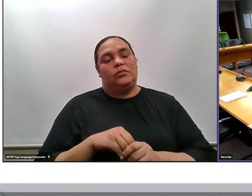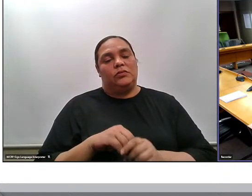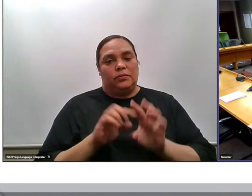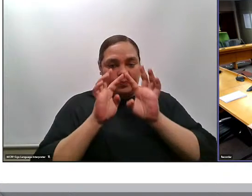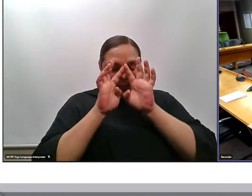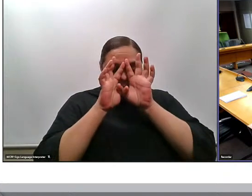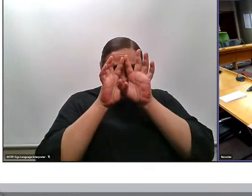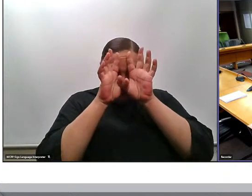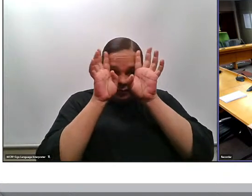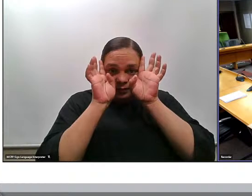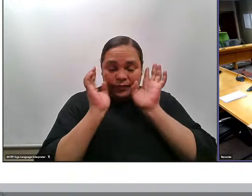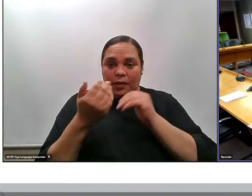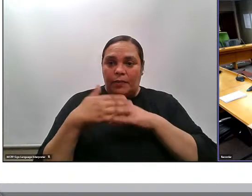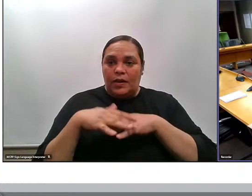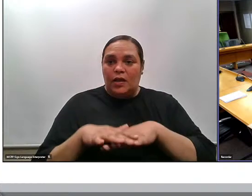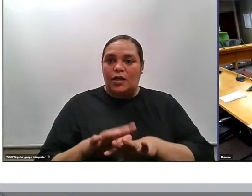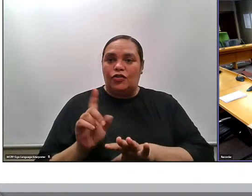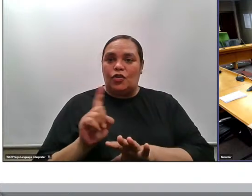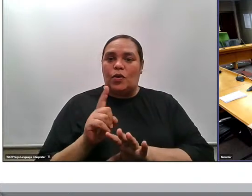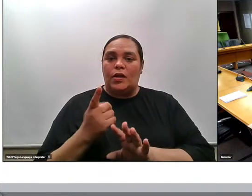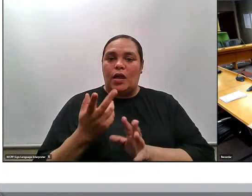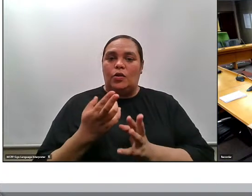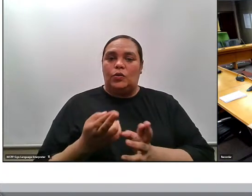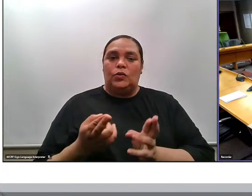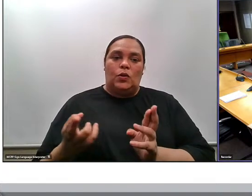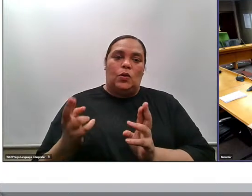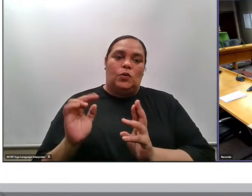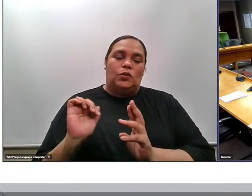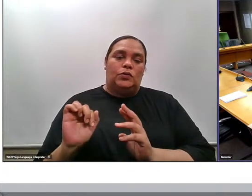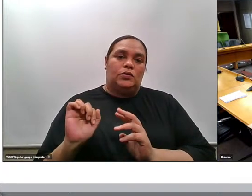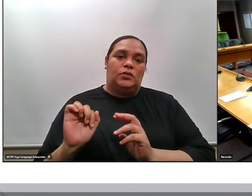what's the implication of sourcing